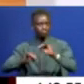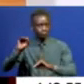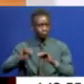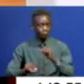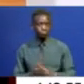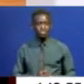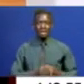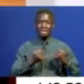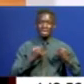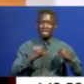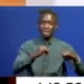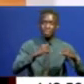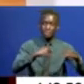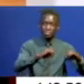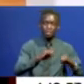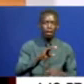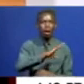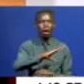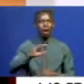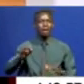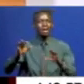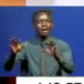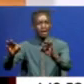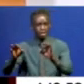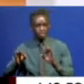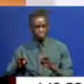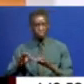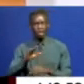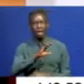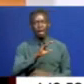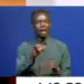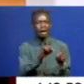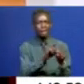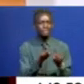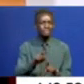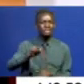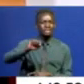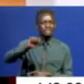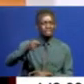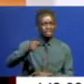implementation, and accountability as a key component